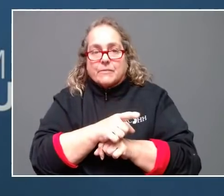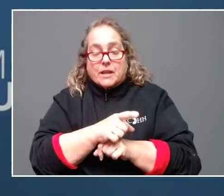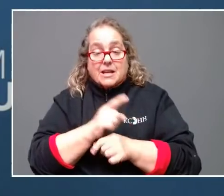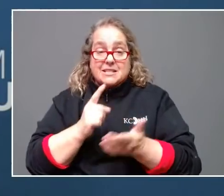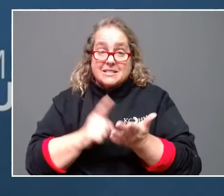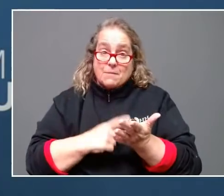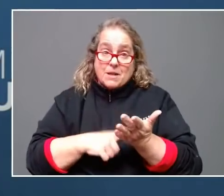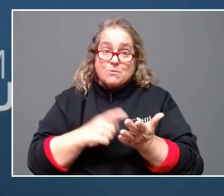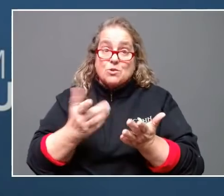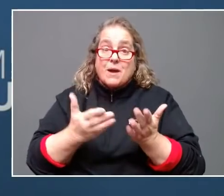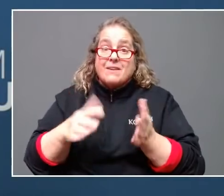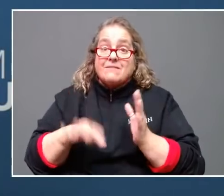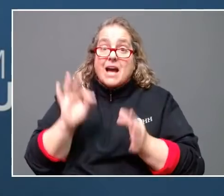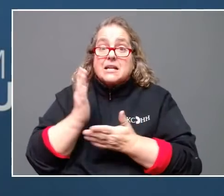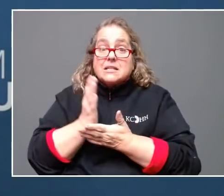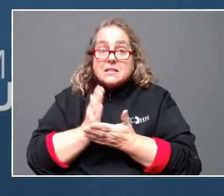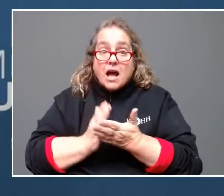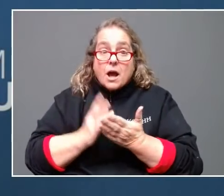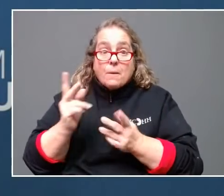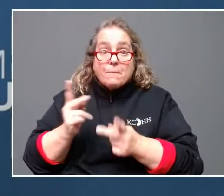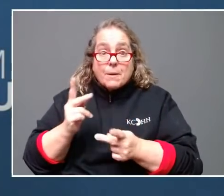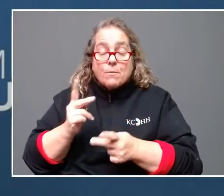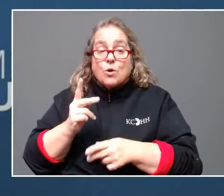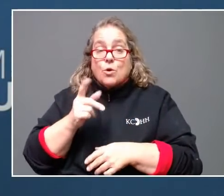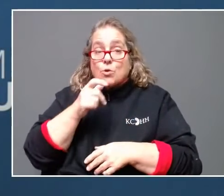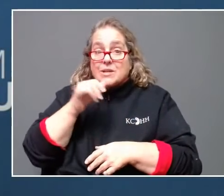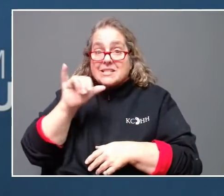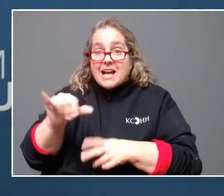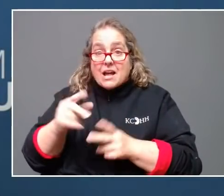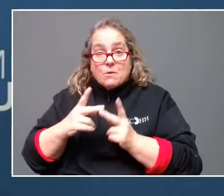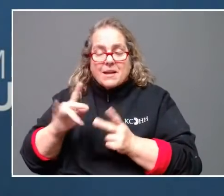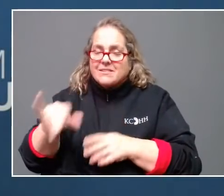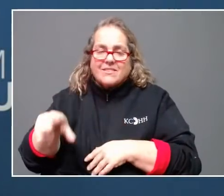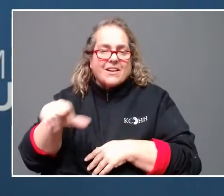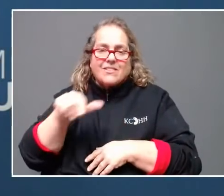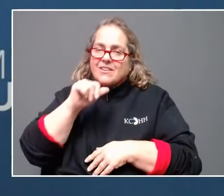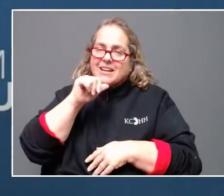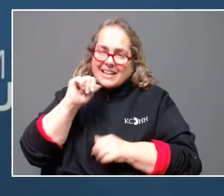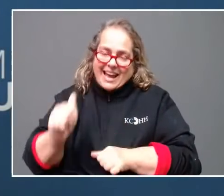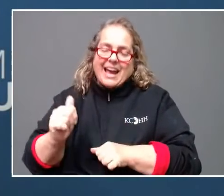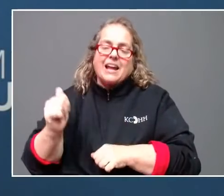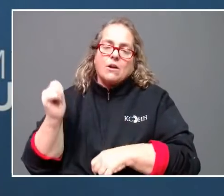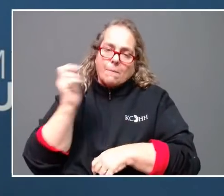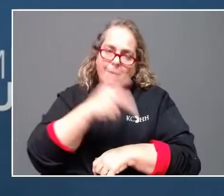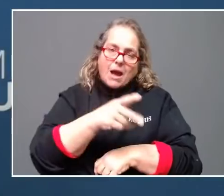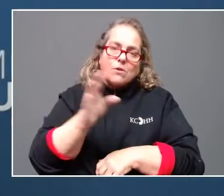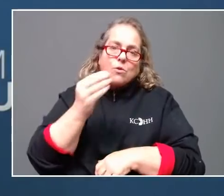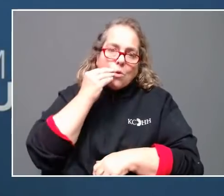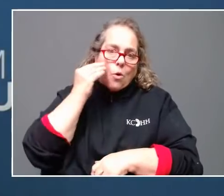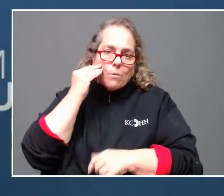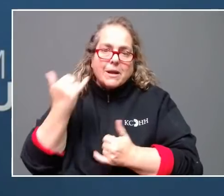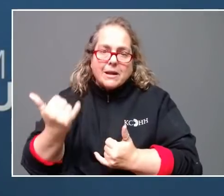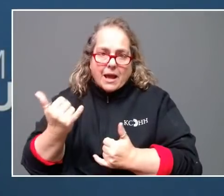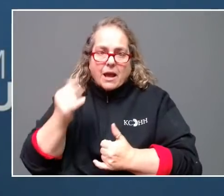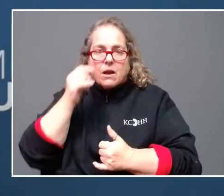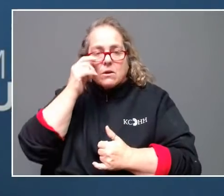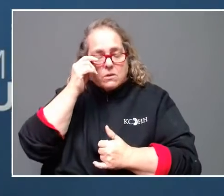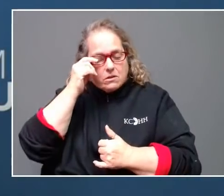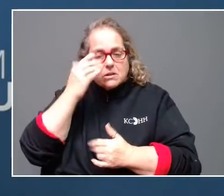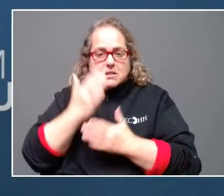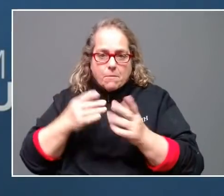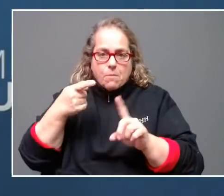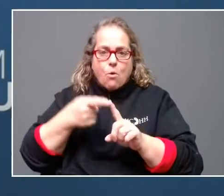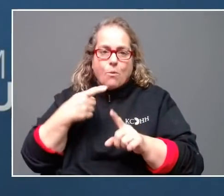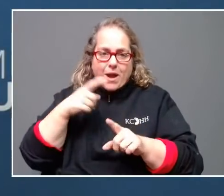those facilities are not fully displaced or can now return to their households. There will be a point where we have to make